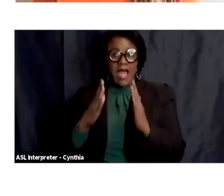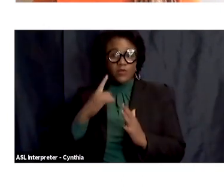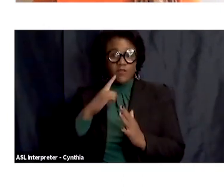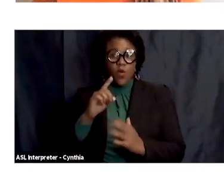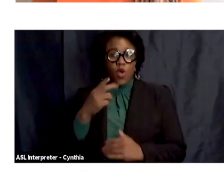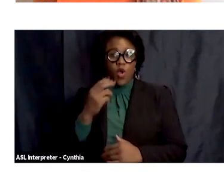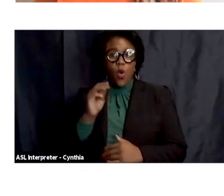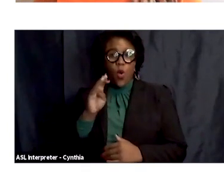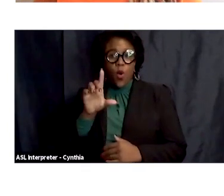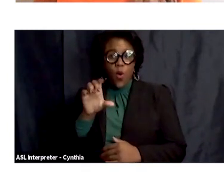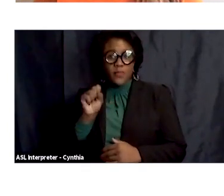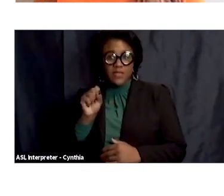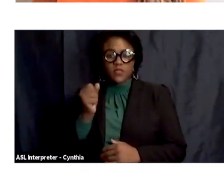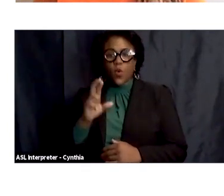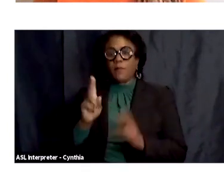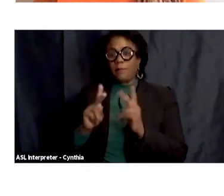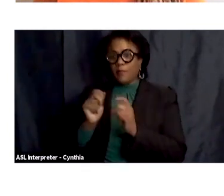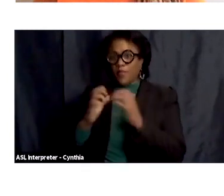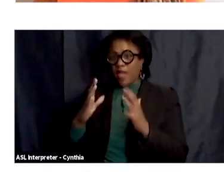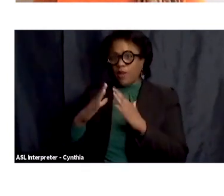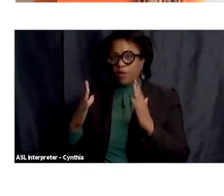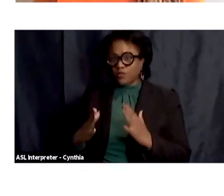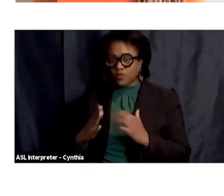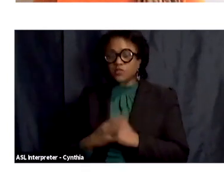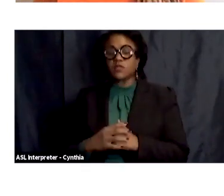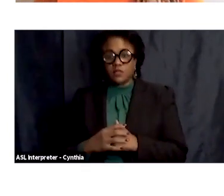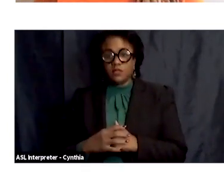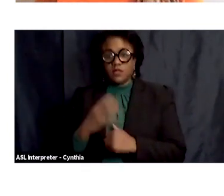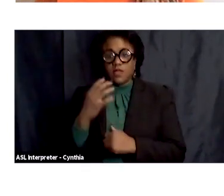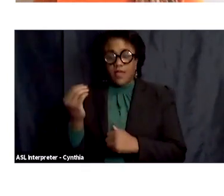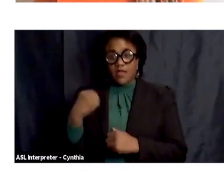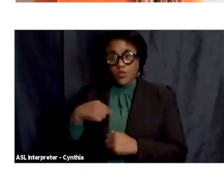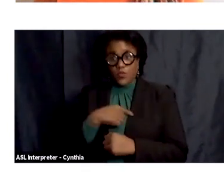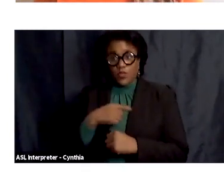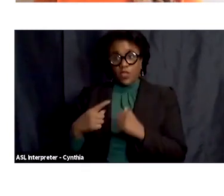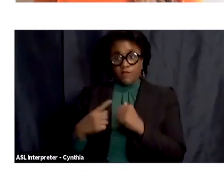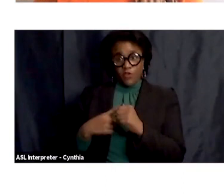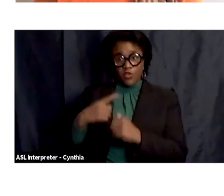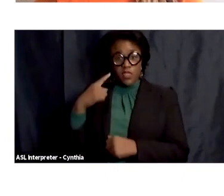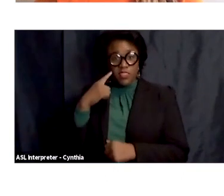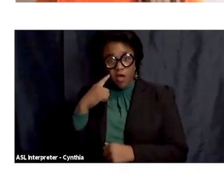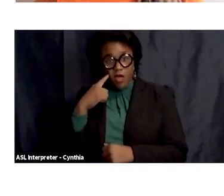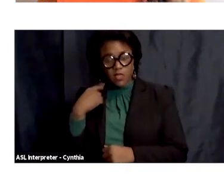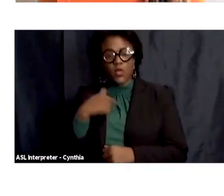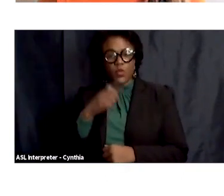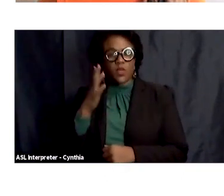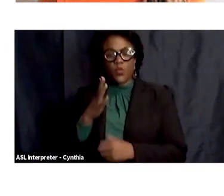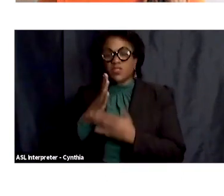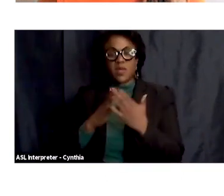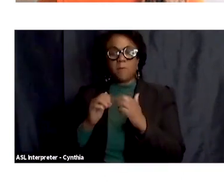homeless or houseless. And we first thought that we would somehow be